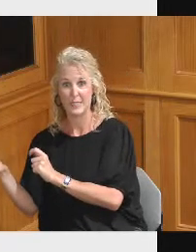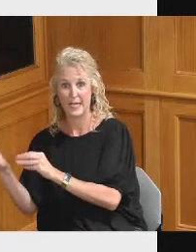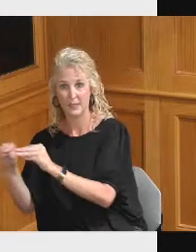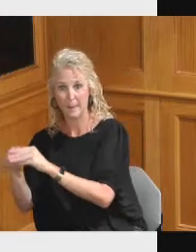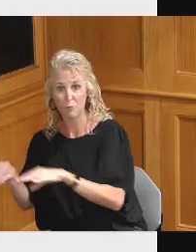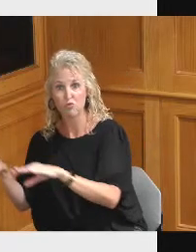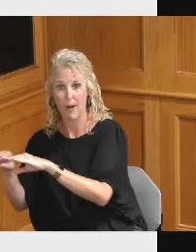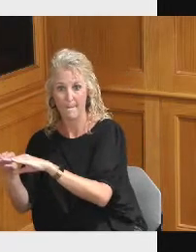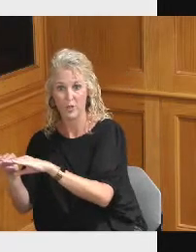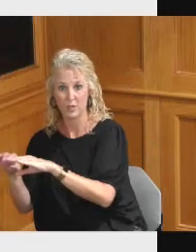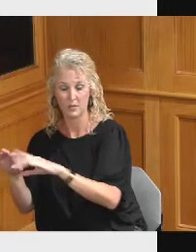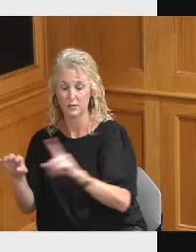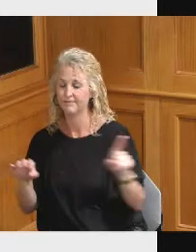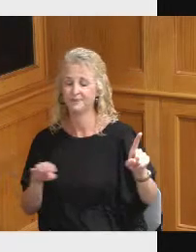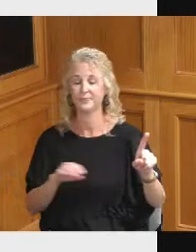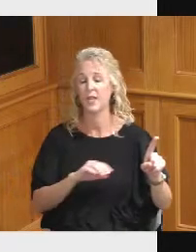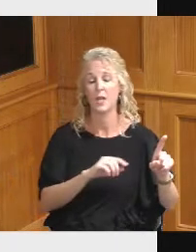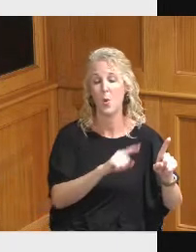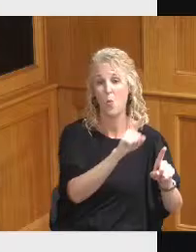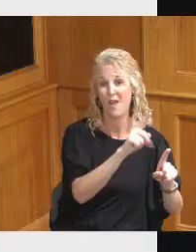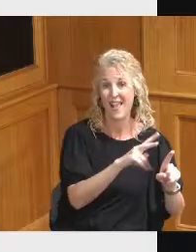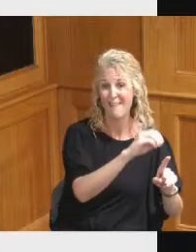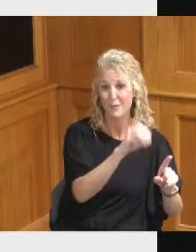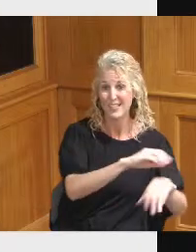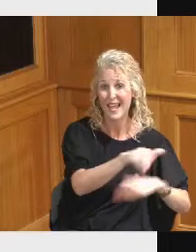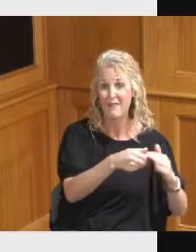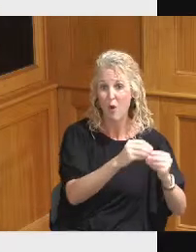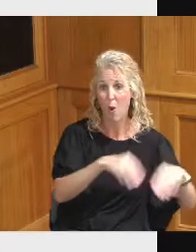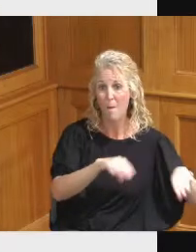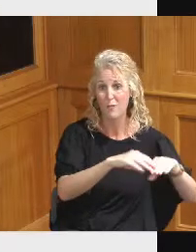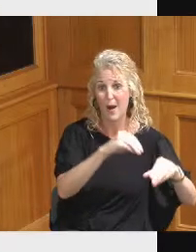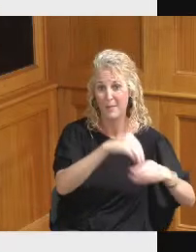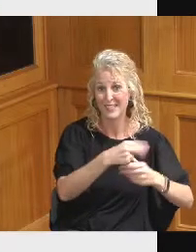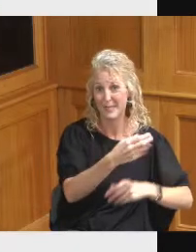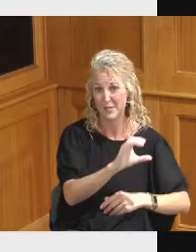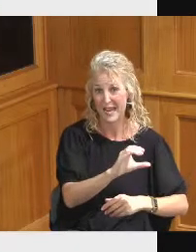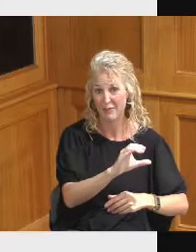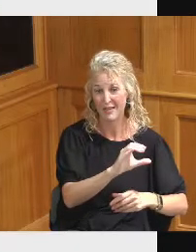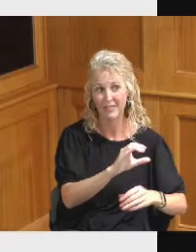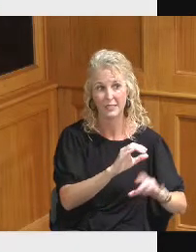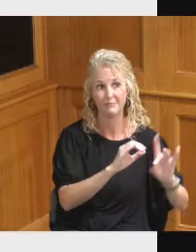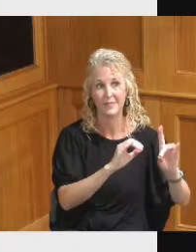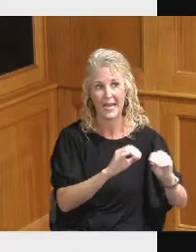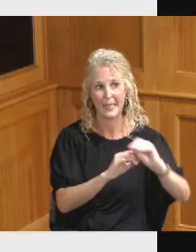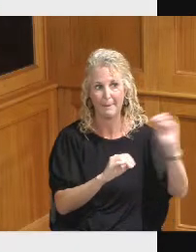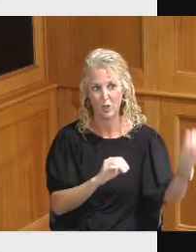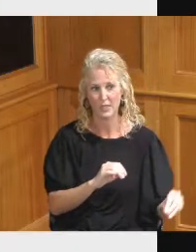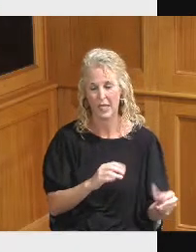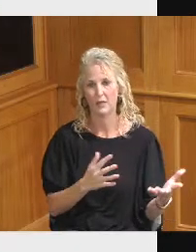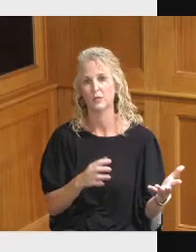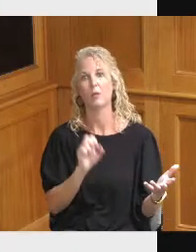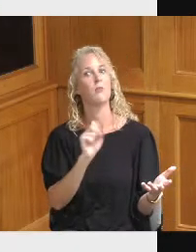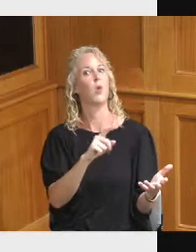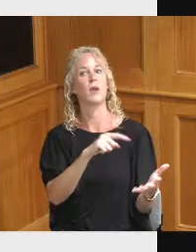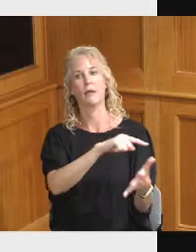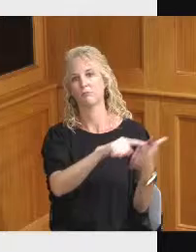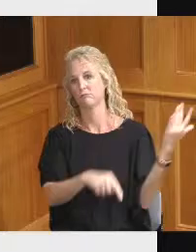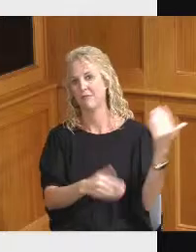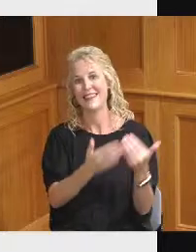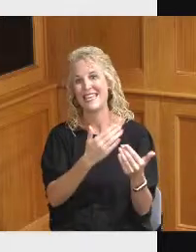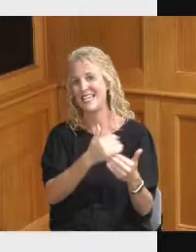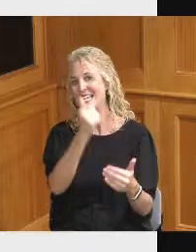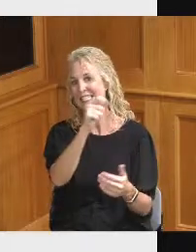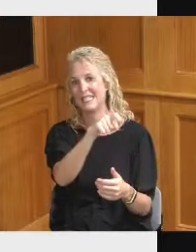properties account for about 20% of the impervious surface in the program. So again, that's why we're like, let's attack the easiest part of